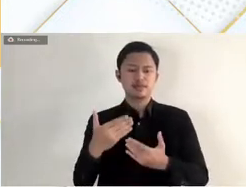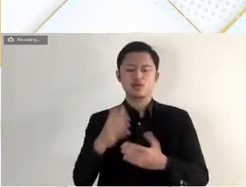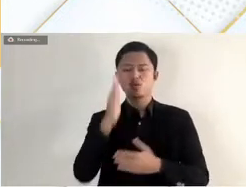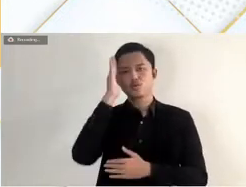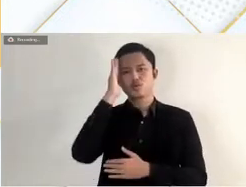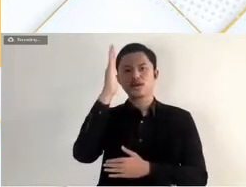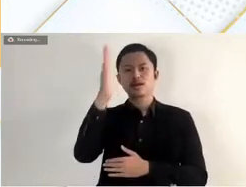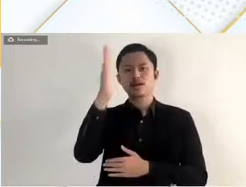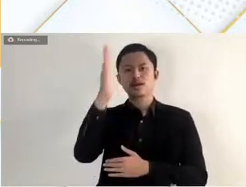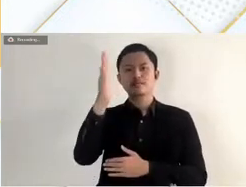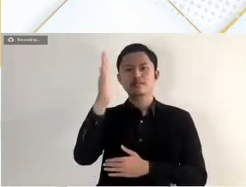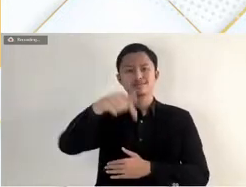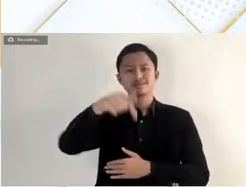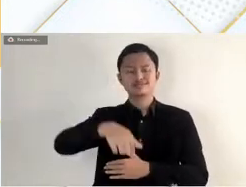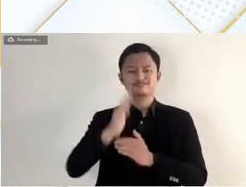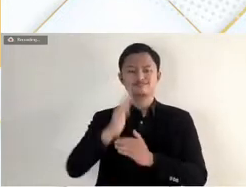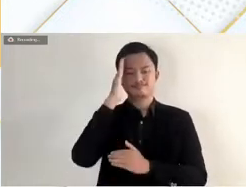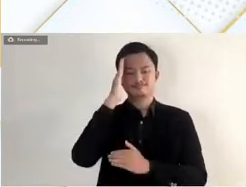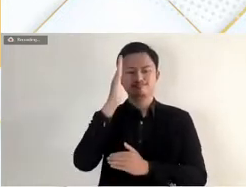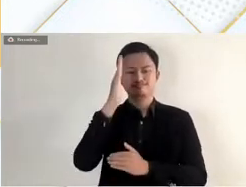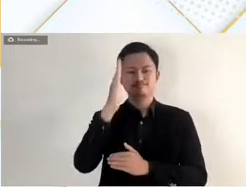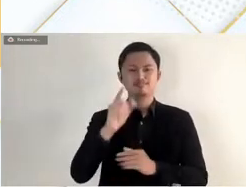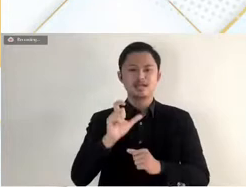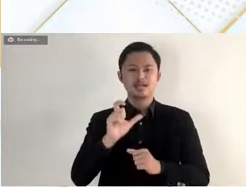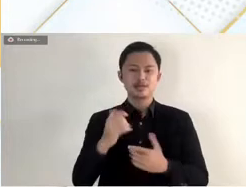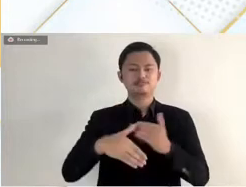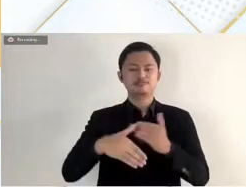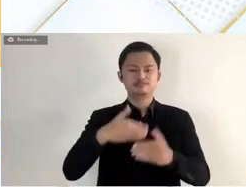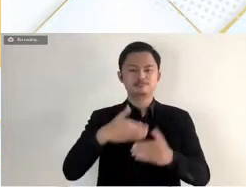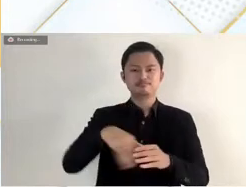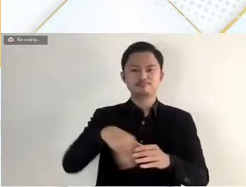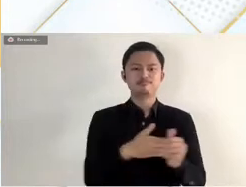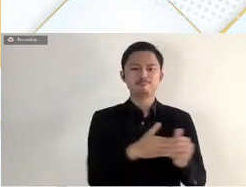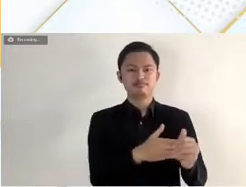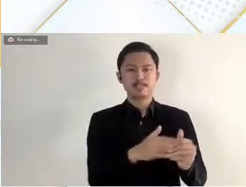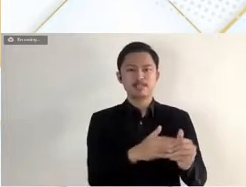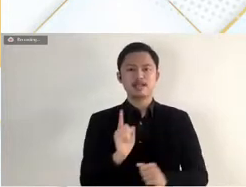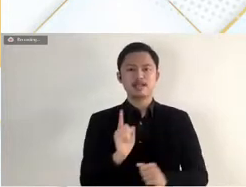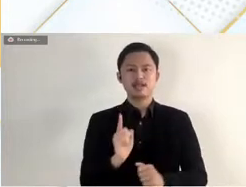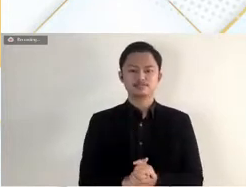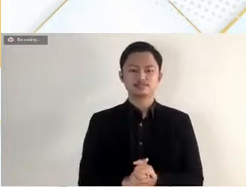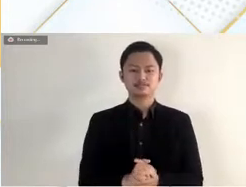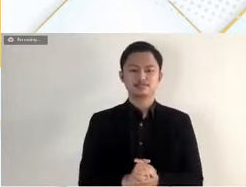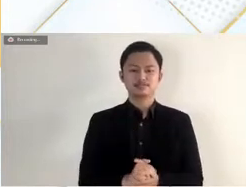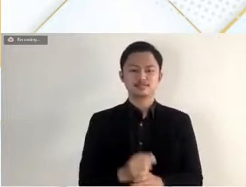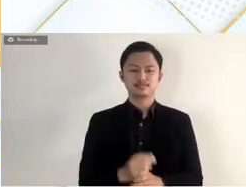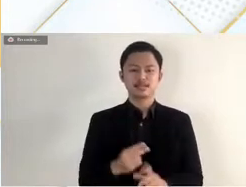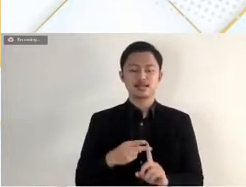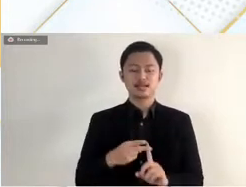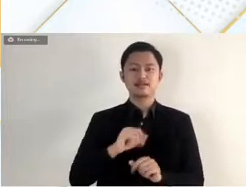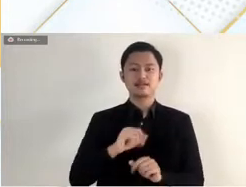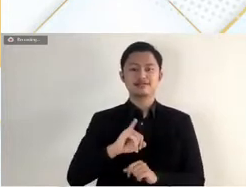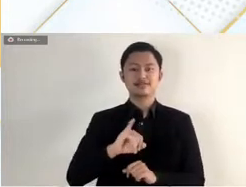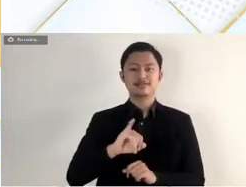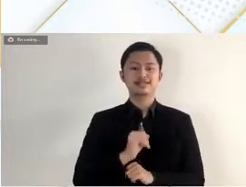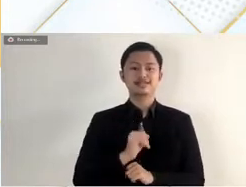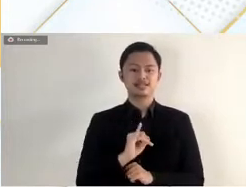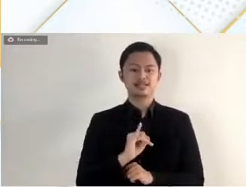here. Fiji have served or currently serve in the UN missions such as